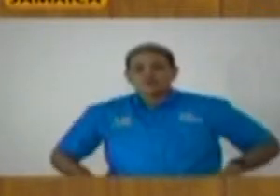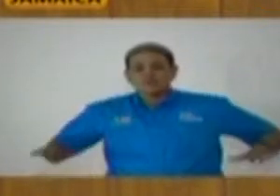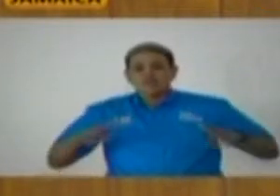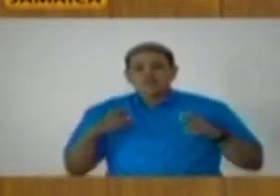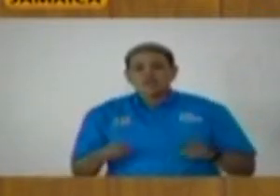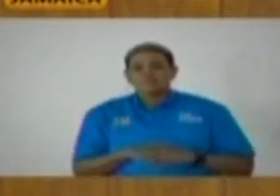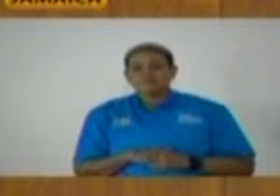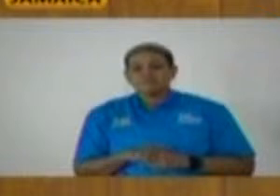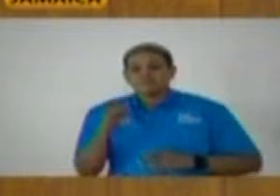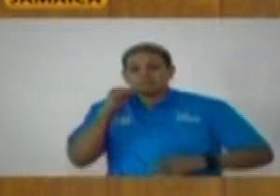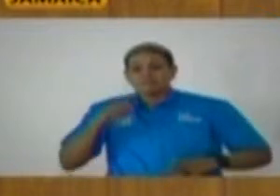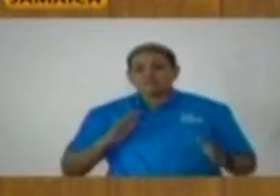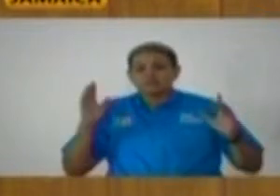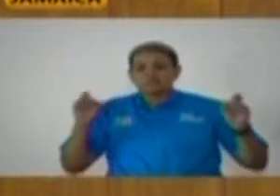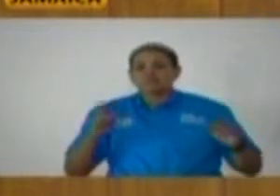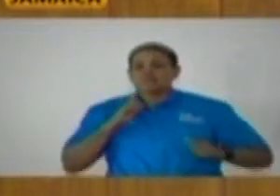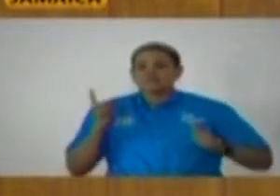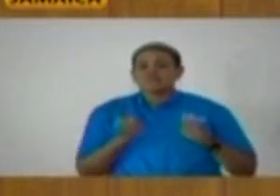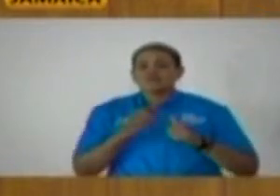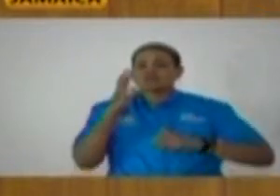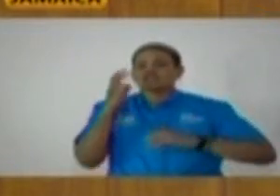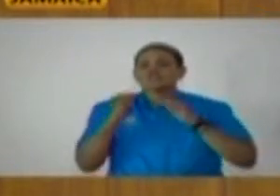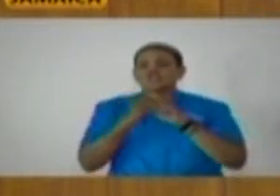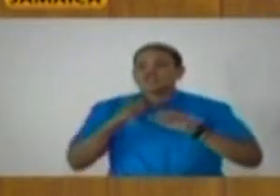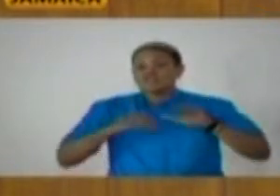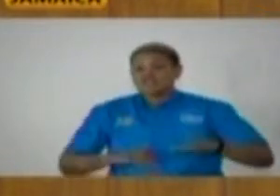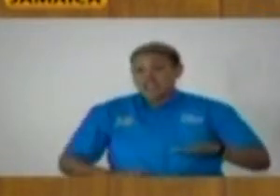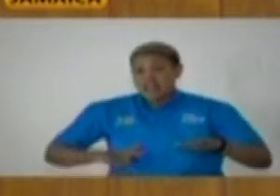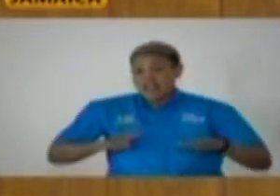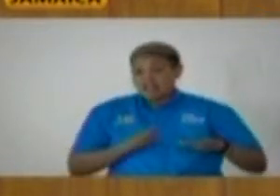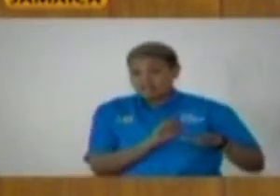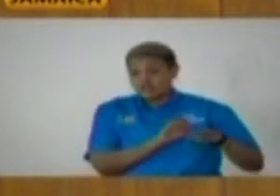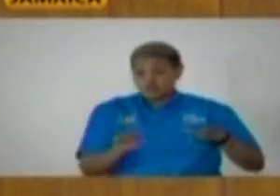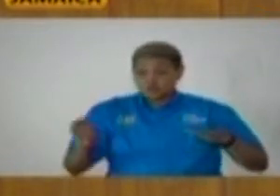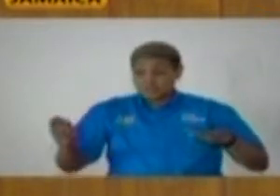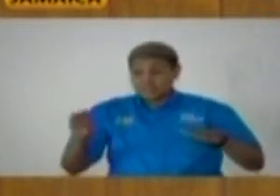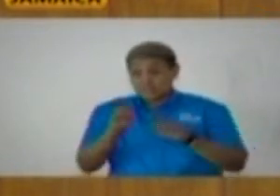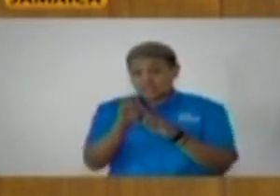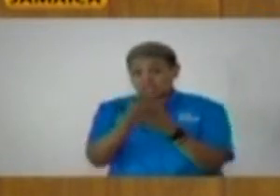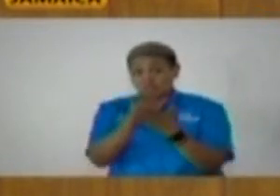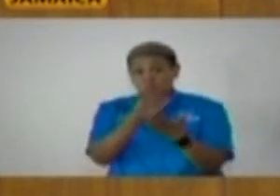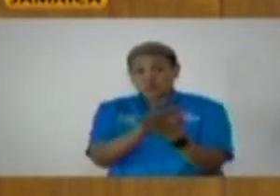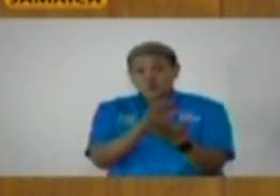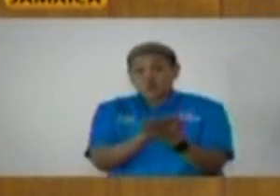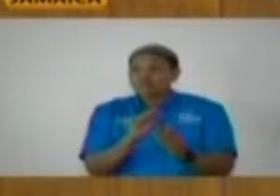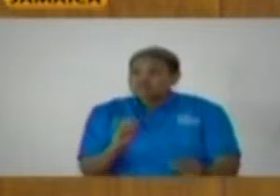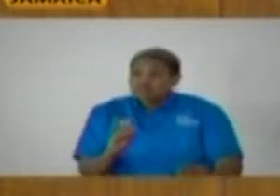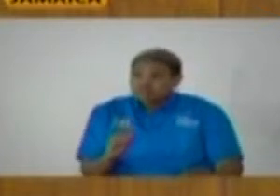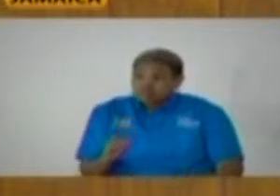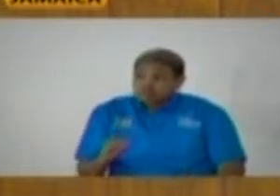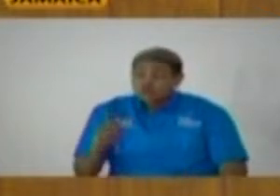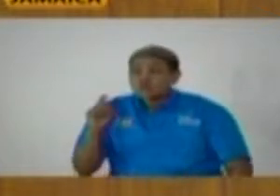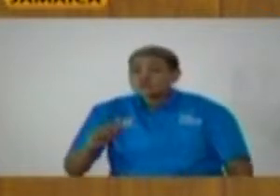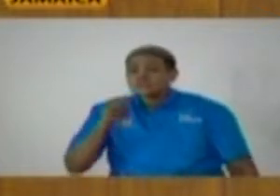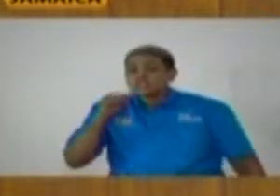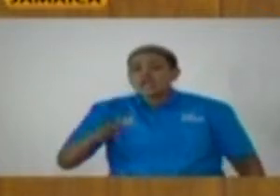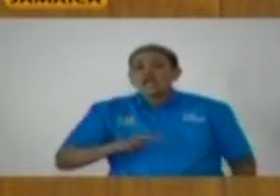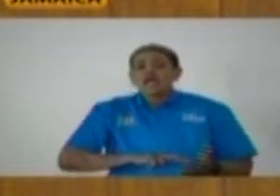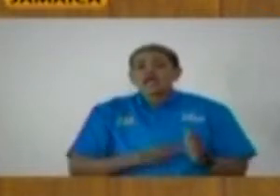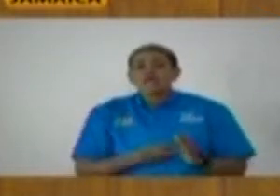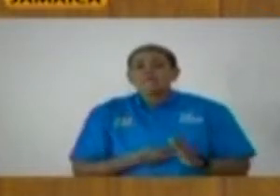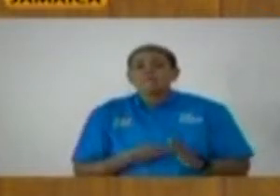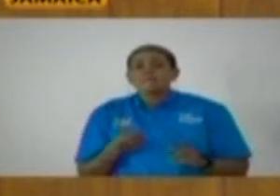Now, Madam Speaker, the first 6 years of a child's life and exposure to schooling should not be about